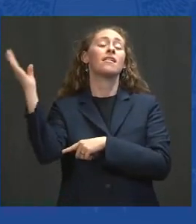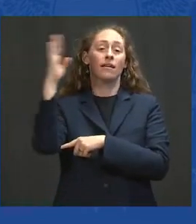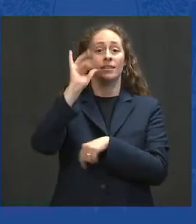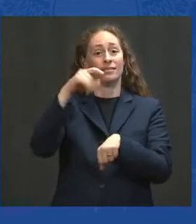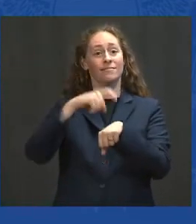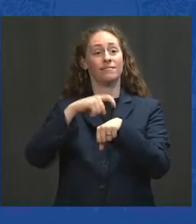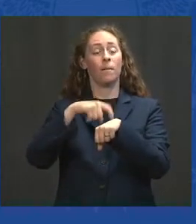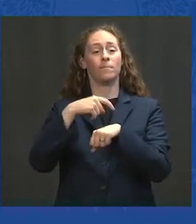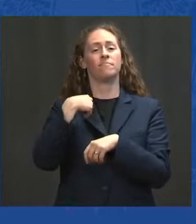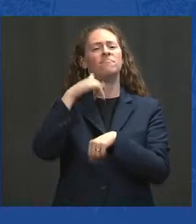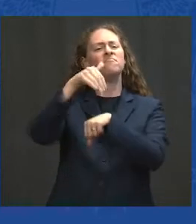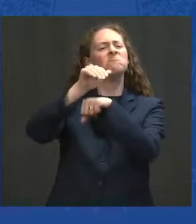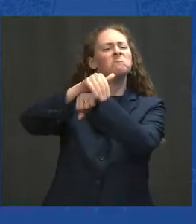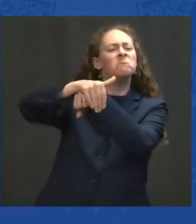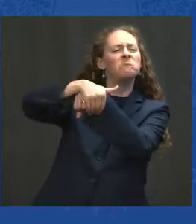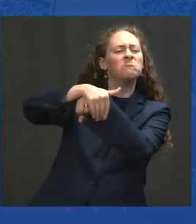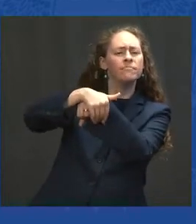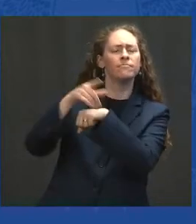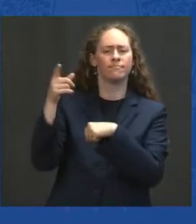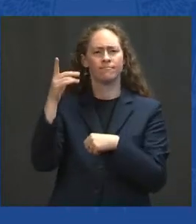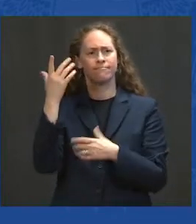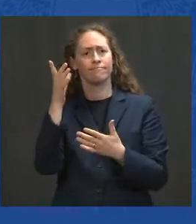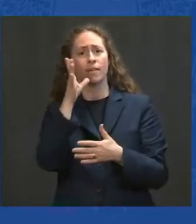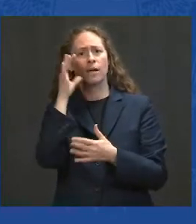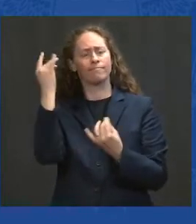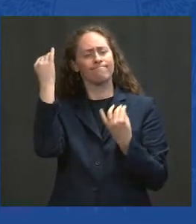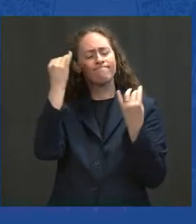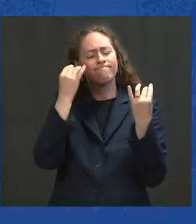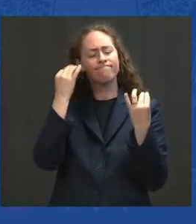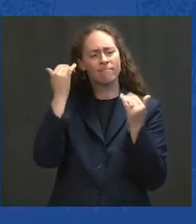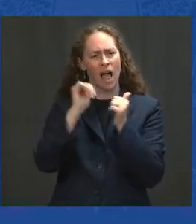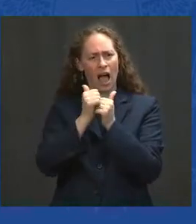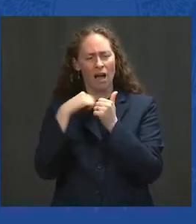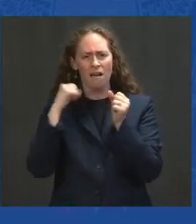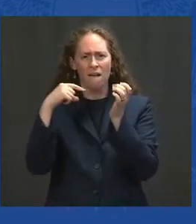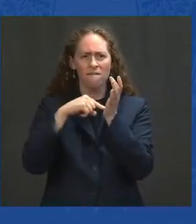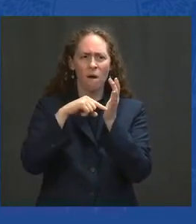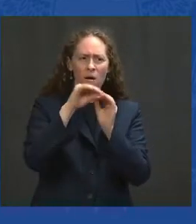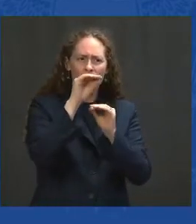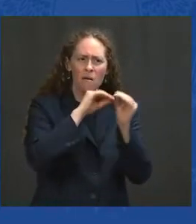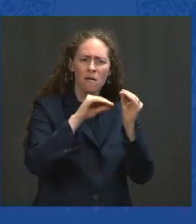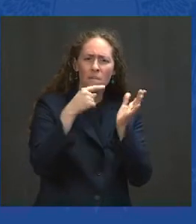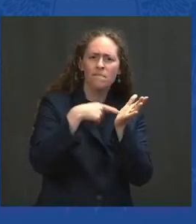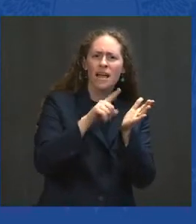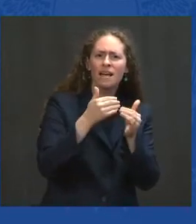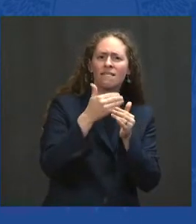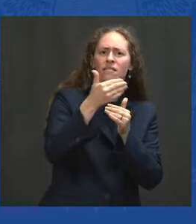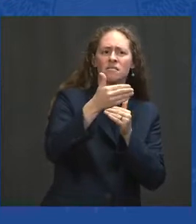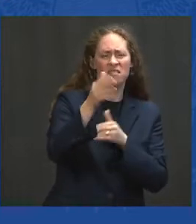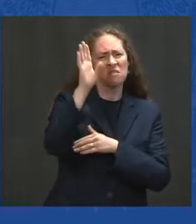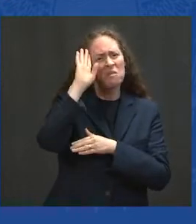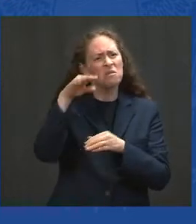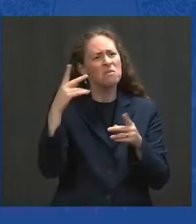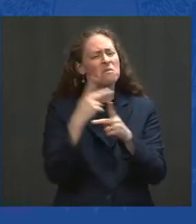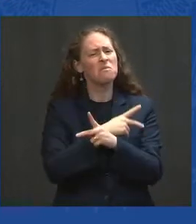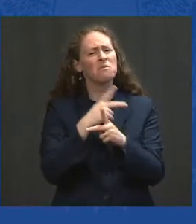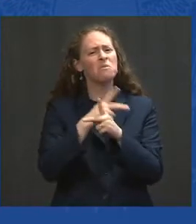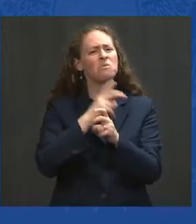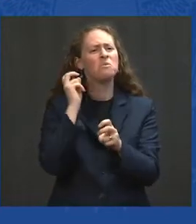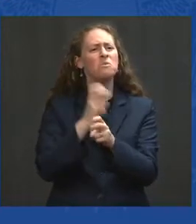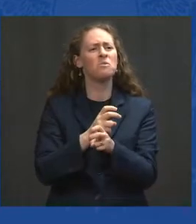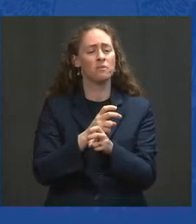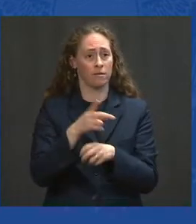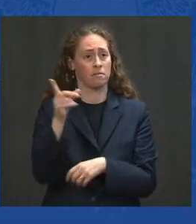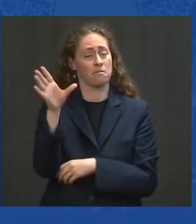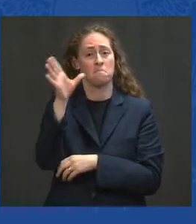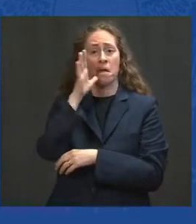table and trying to just figure out how to make it all work. And I know it wasn't easy, even though she never said that.